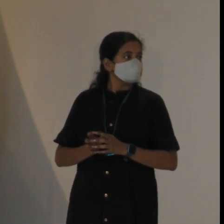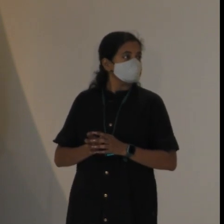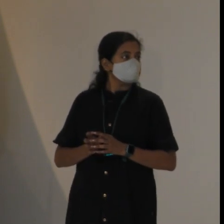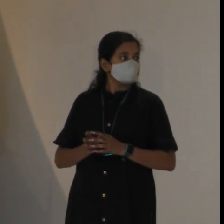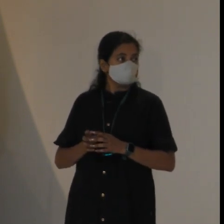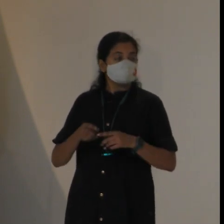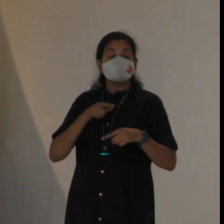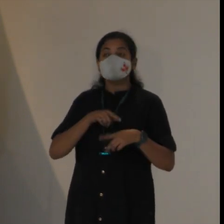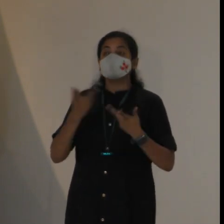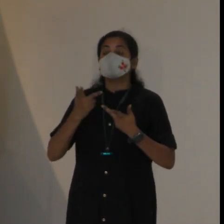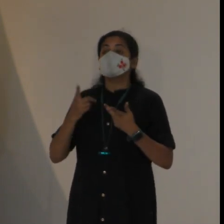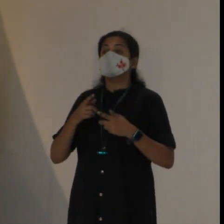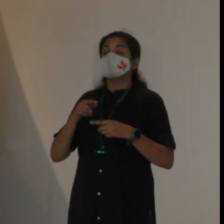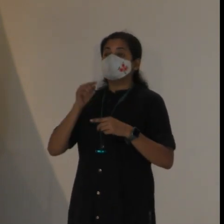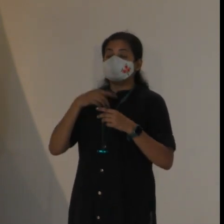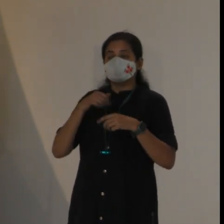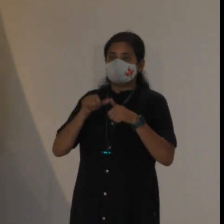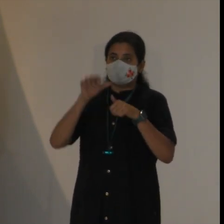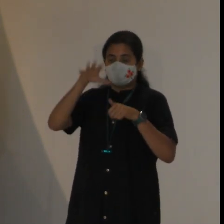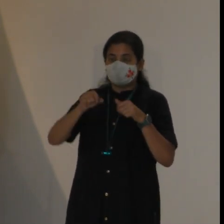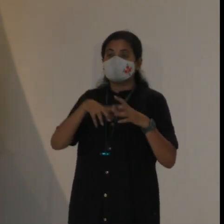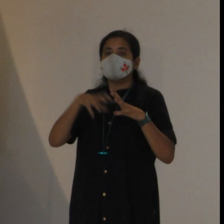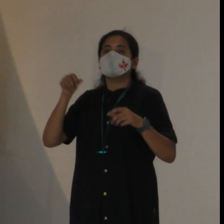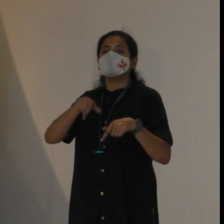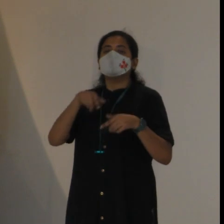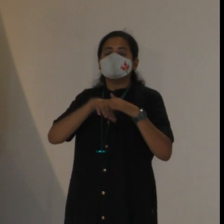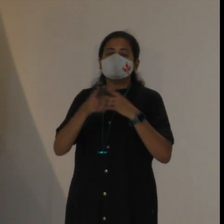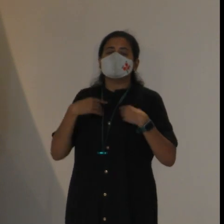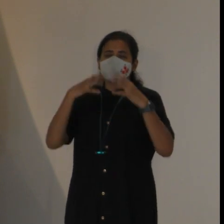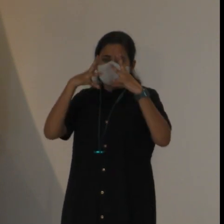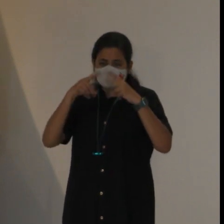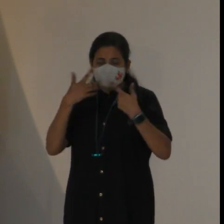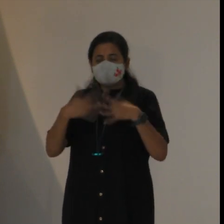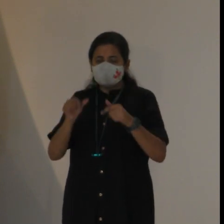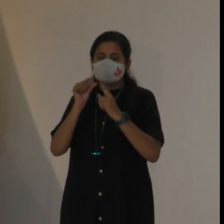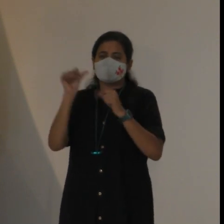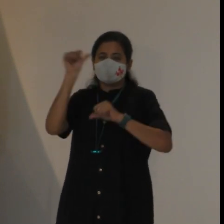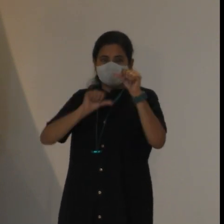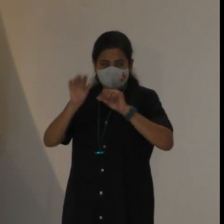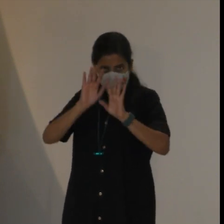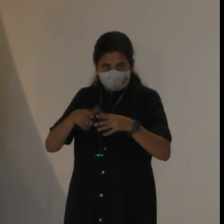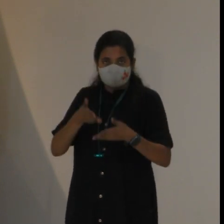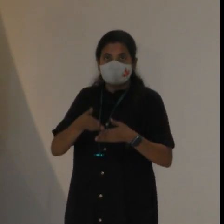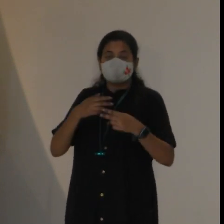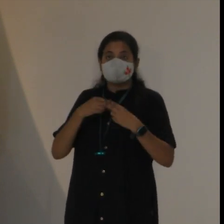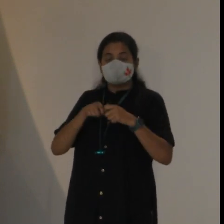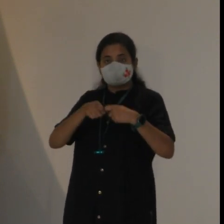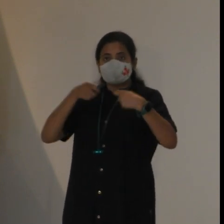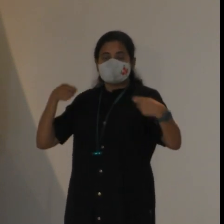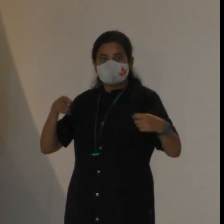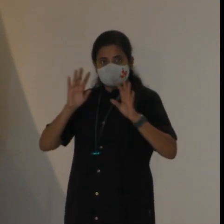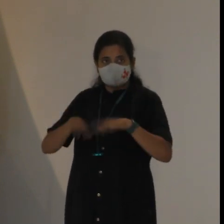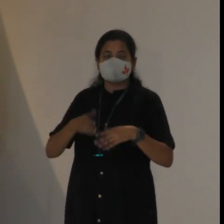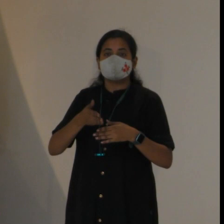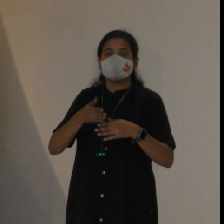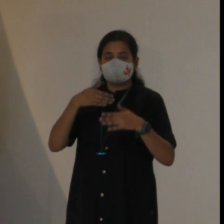One of the ways to measure access, outreach, is to look at the statistics of what any project that we've ever encountered and that